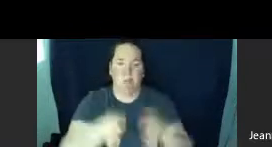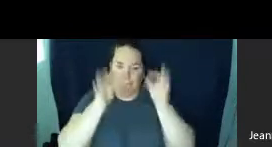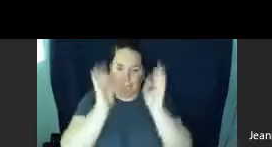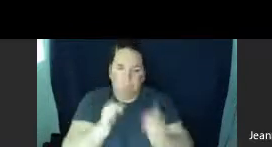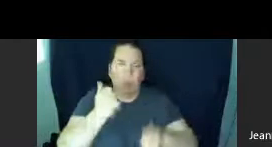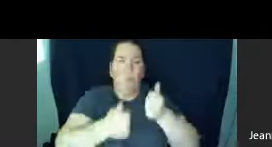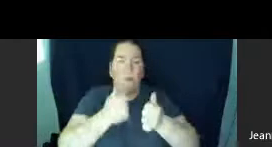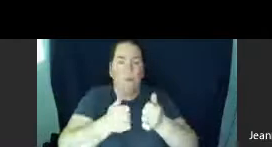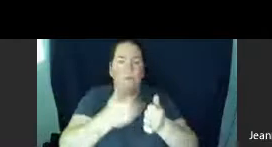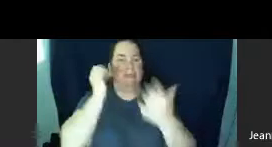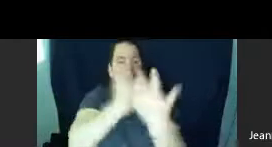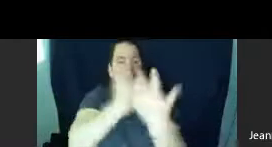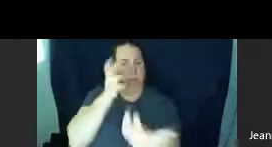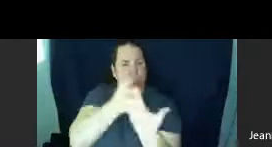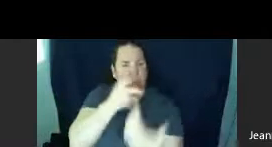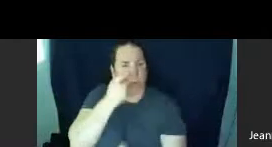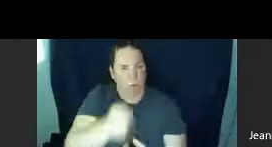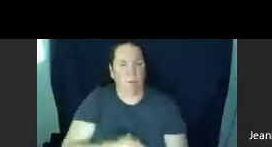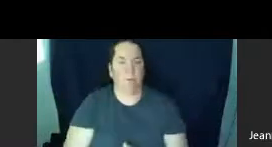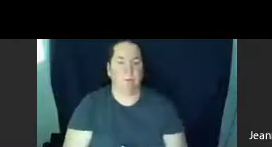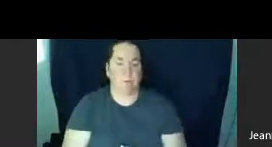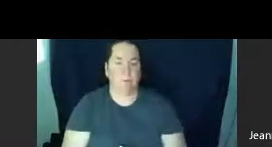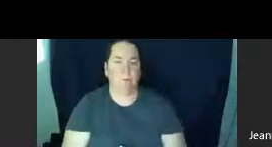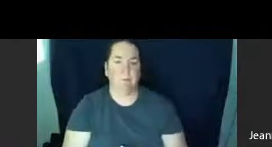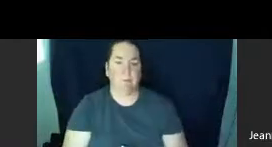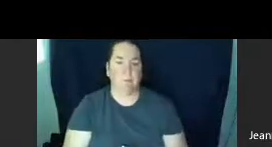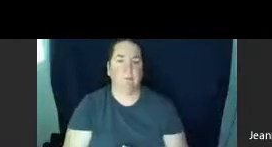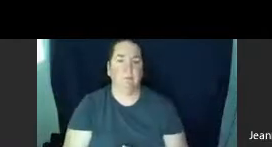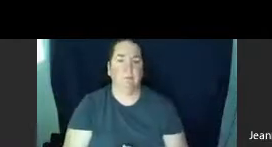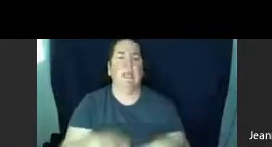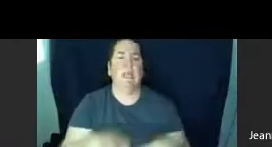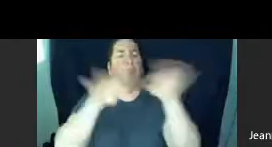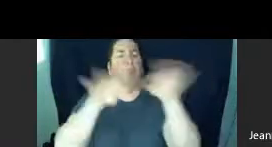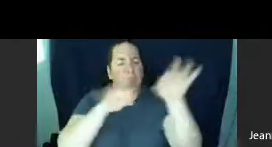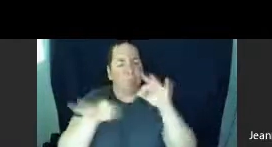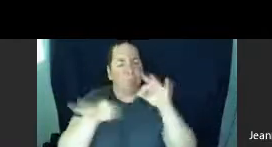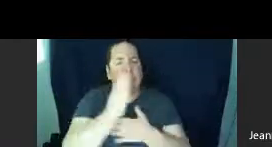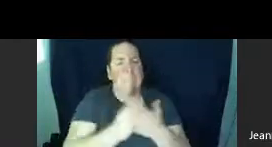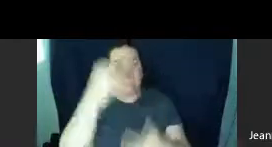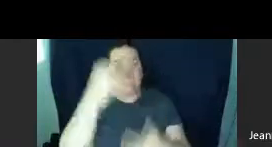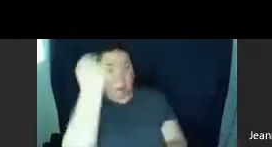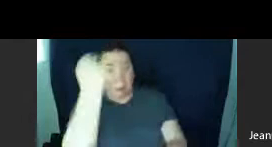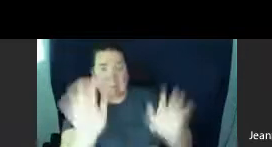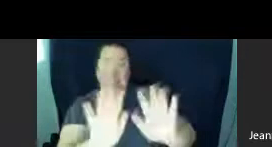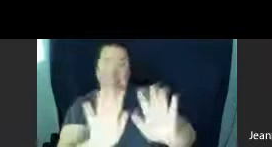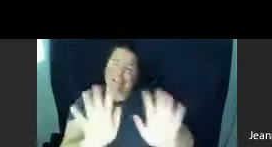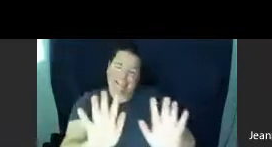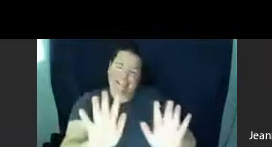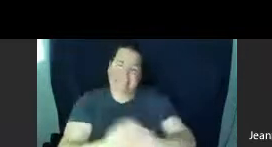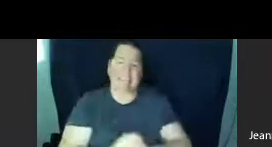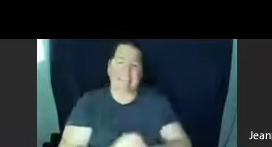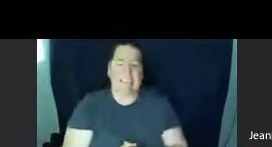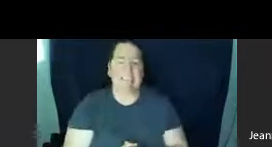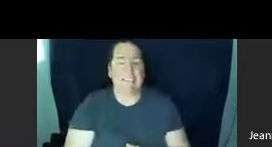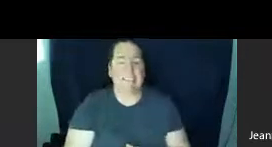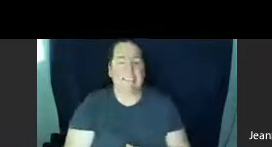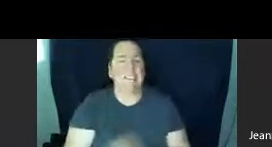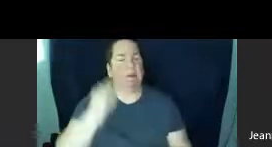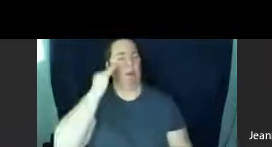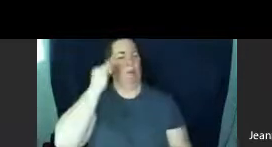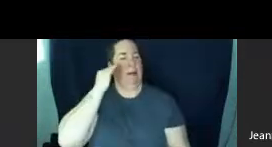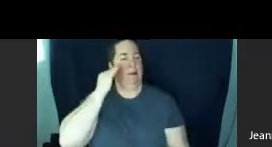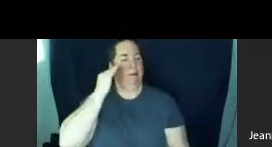clinically appropriate. So I'll go through some of the details here, but don't feel like you need to memorize this. Just make sure that you